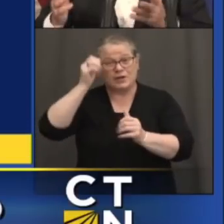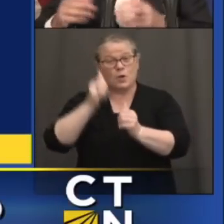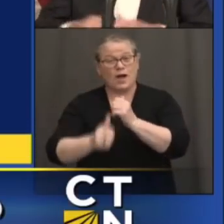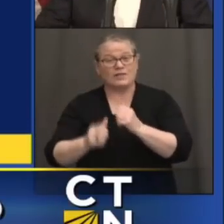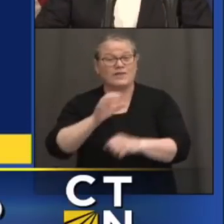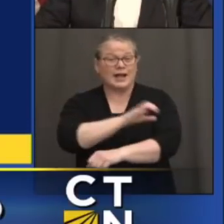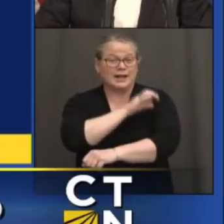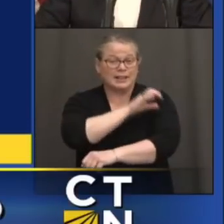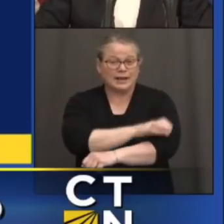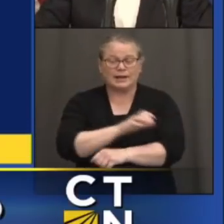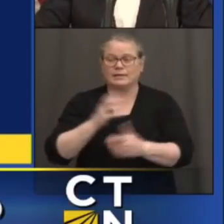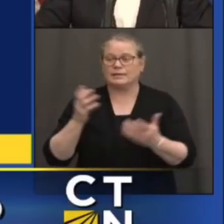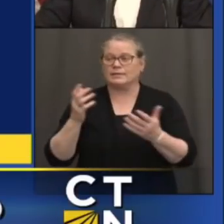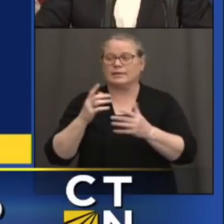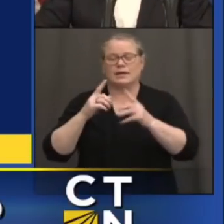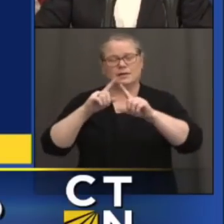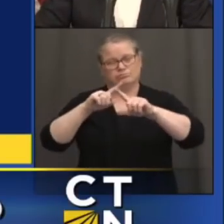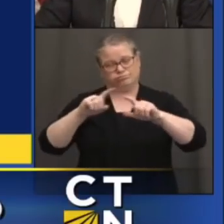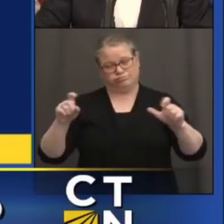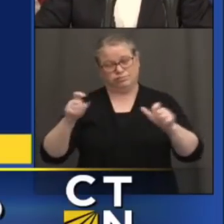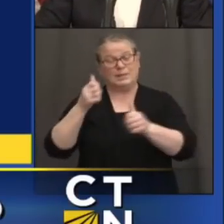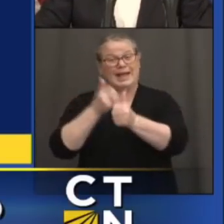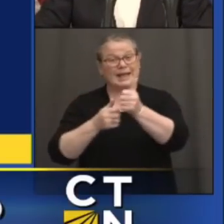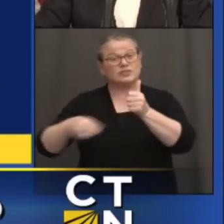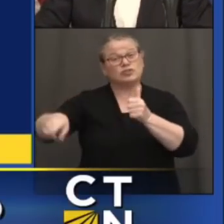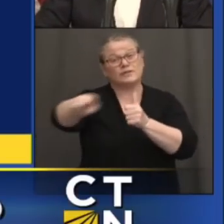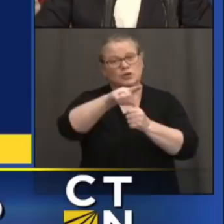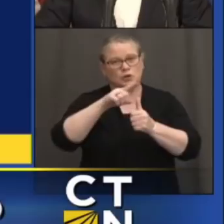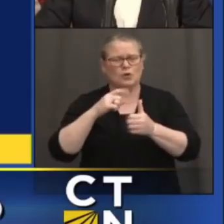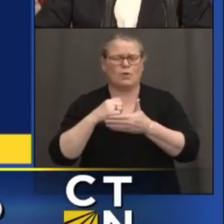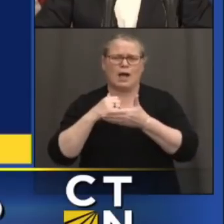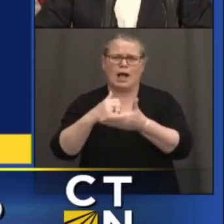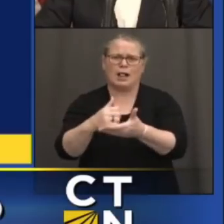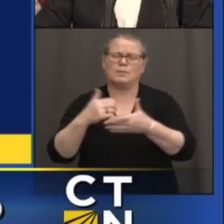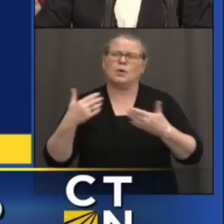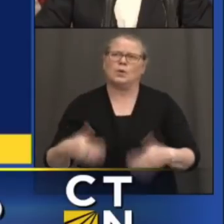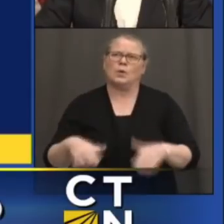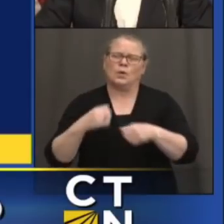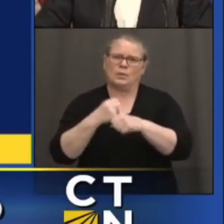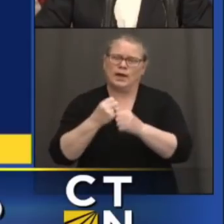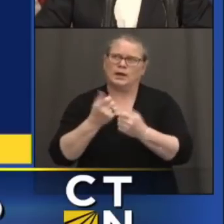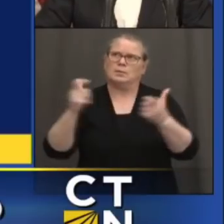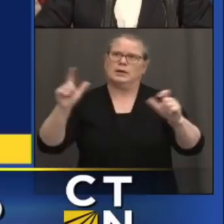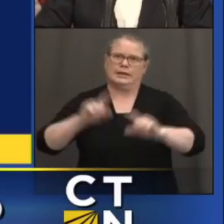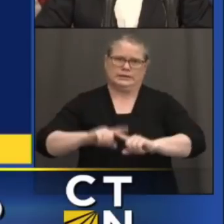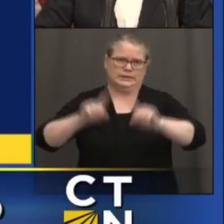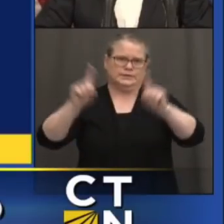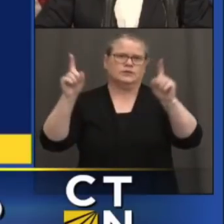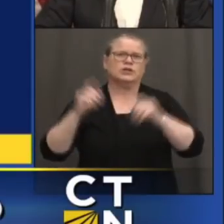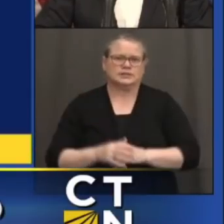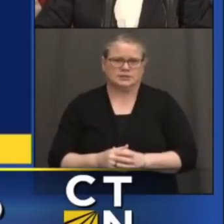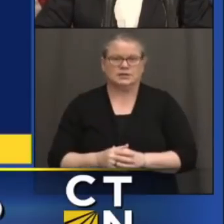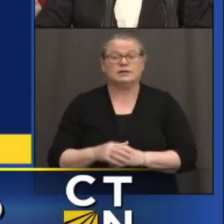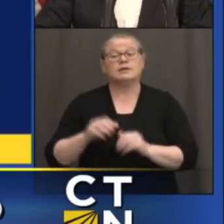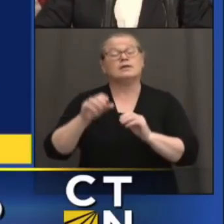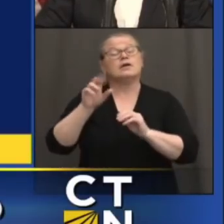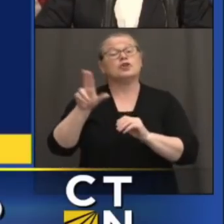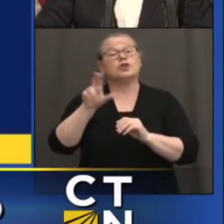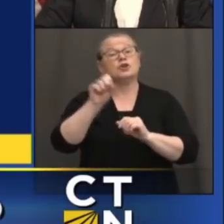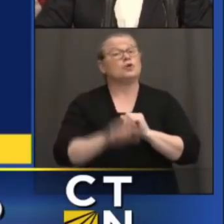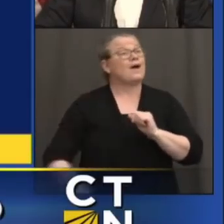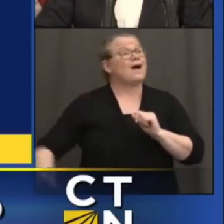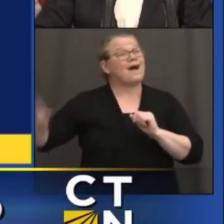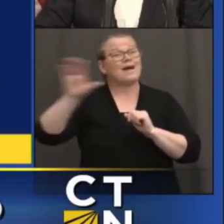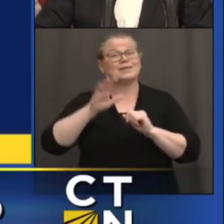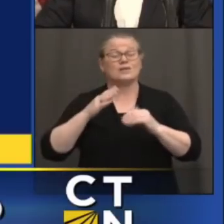each and every one of you, making an enormous difference. We're the first state in the country to have over half of